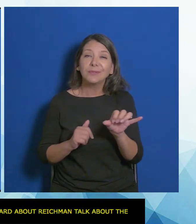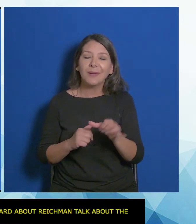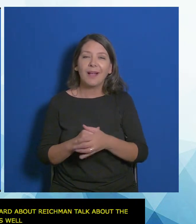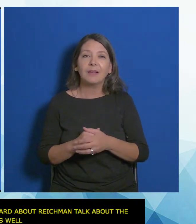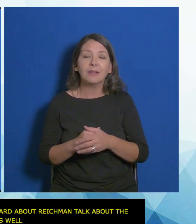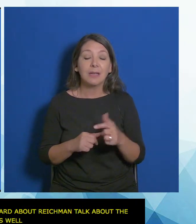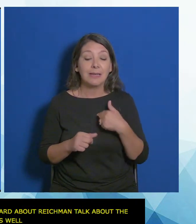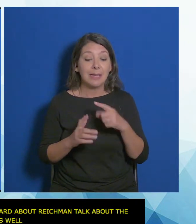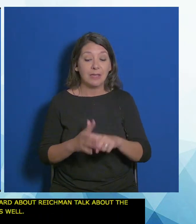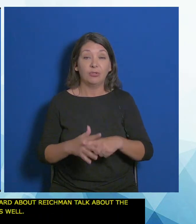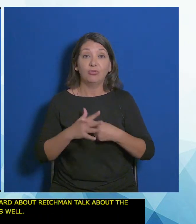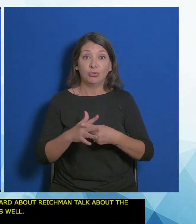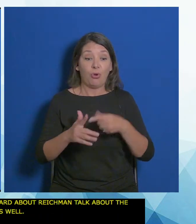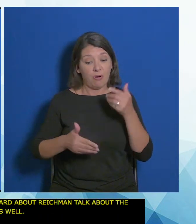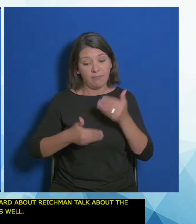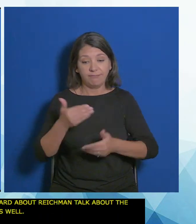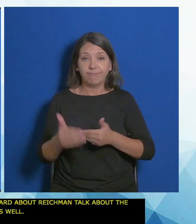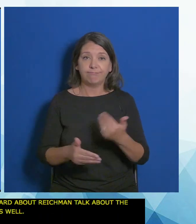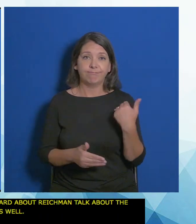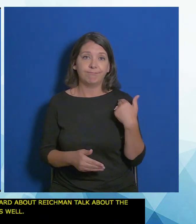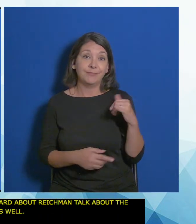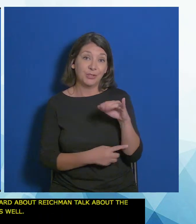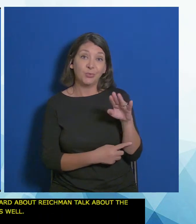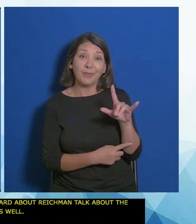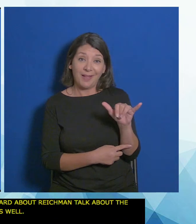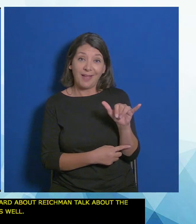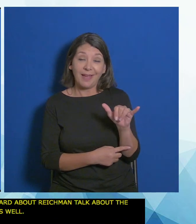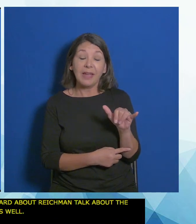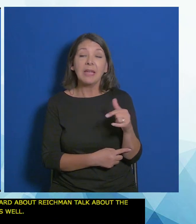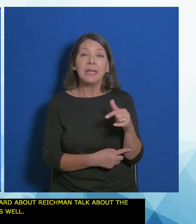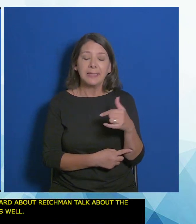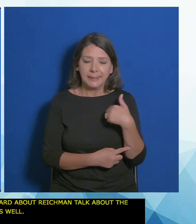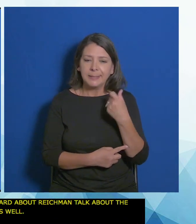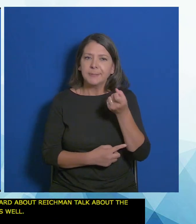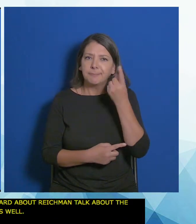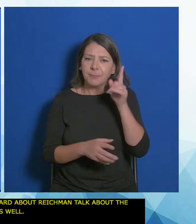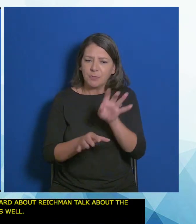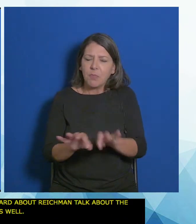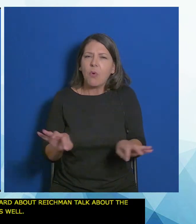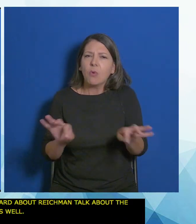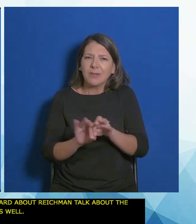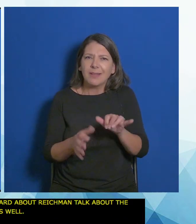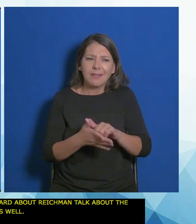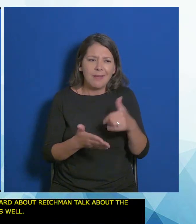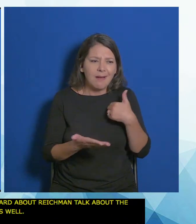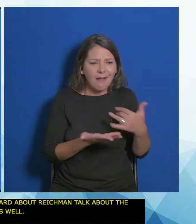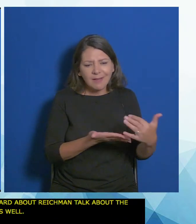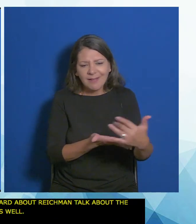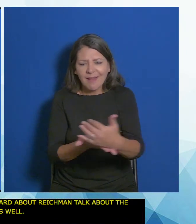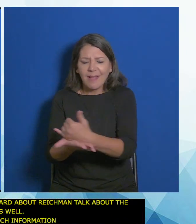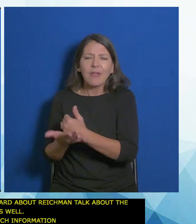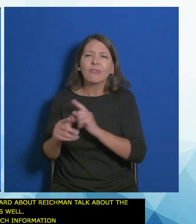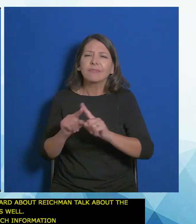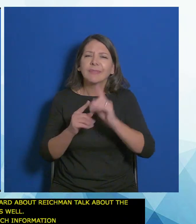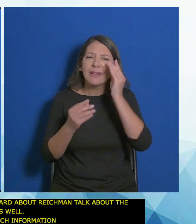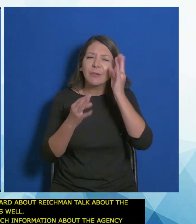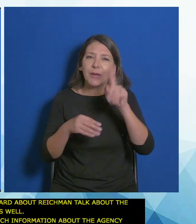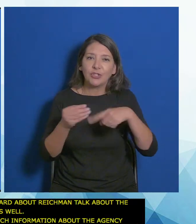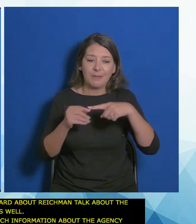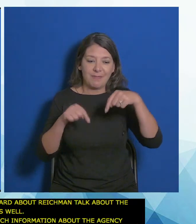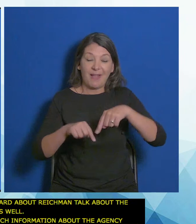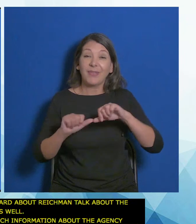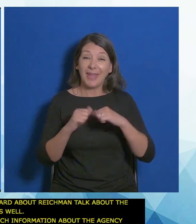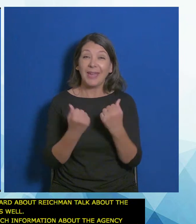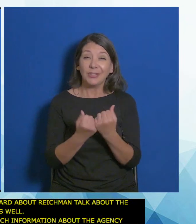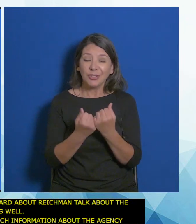I started in July, it was important that I gather as much information about the agency